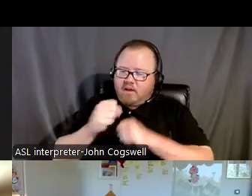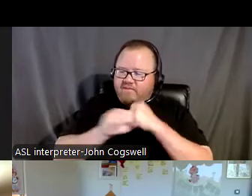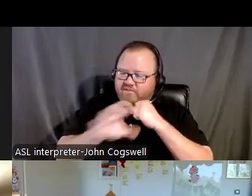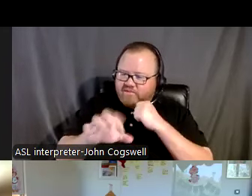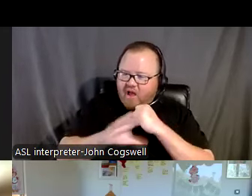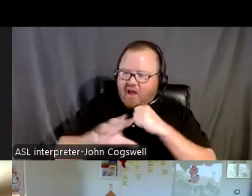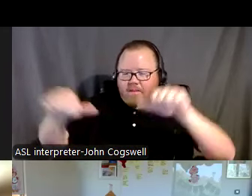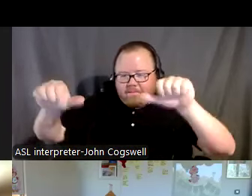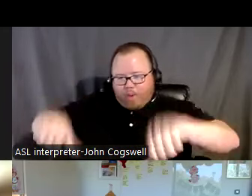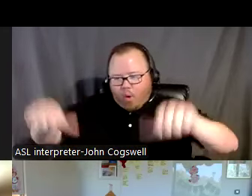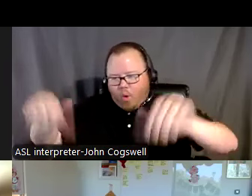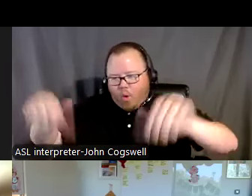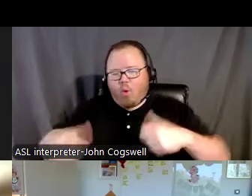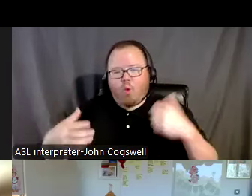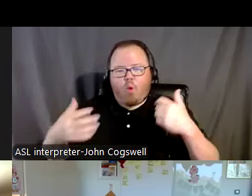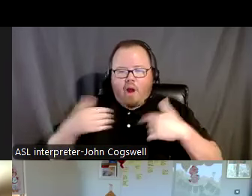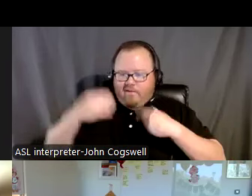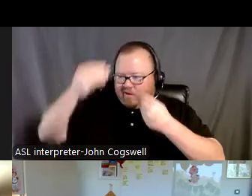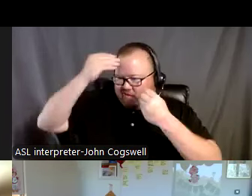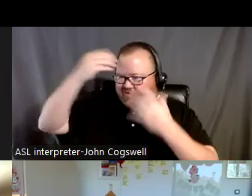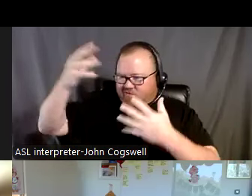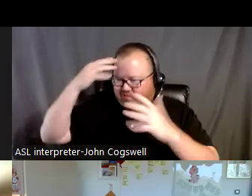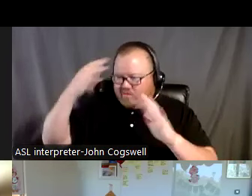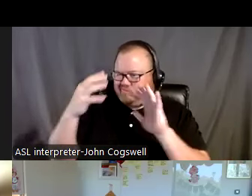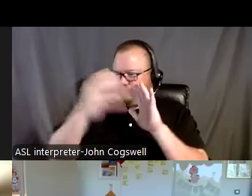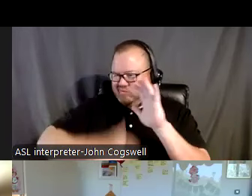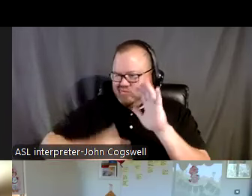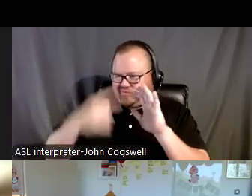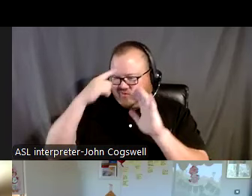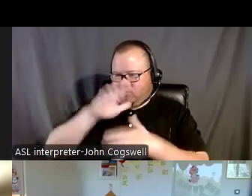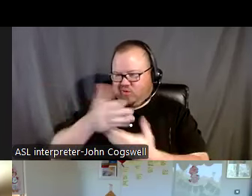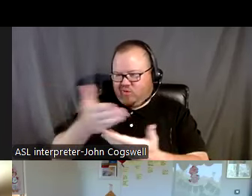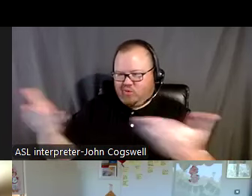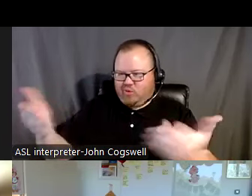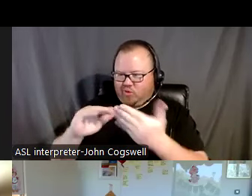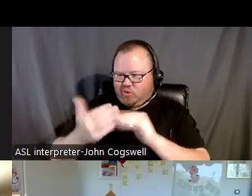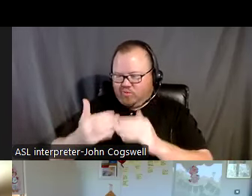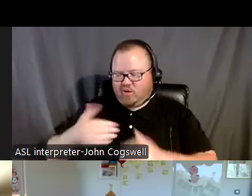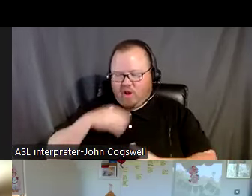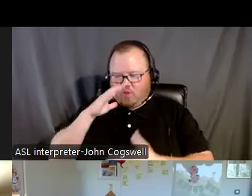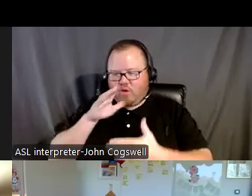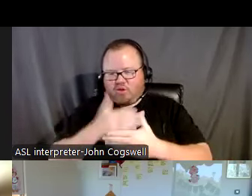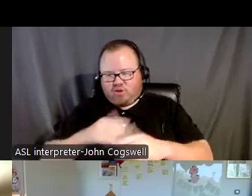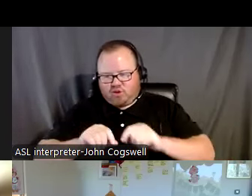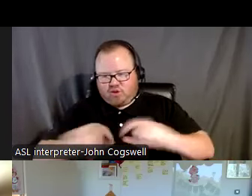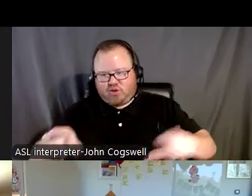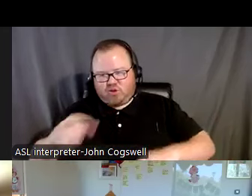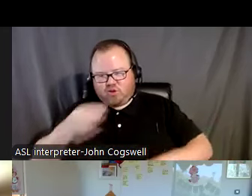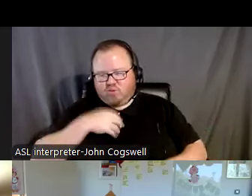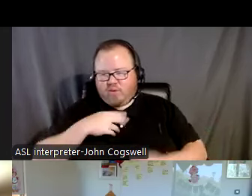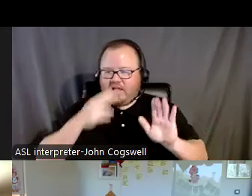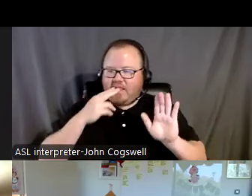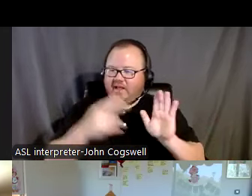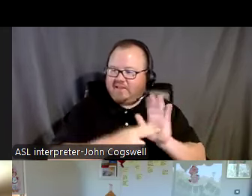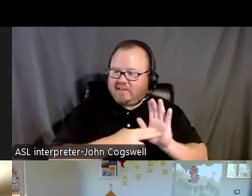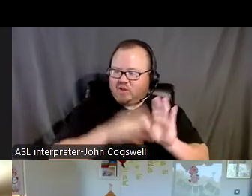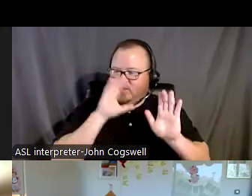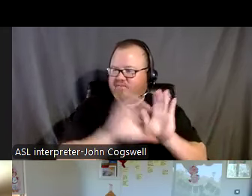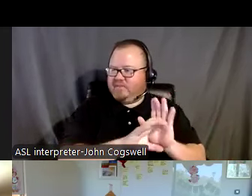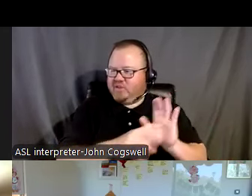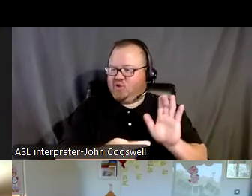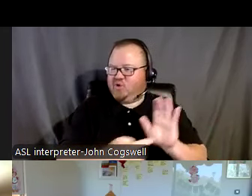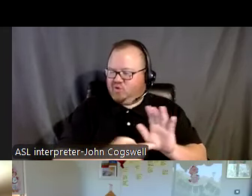posters that have information for the community. I'm going to share those here with you for a second. We created stickers or decals to put on